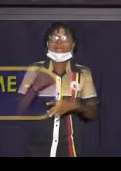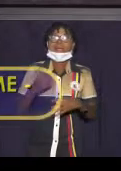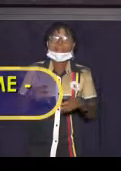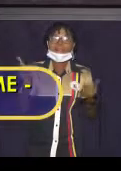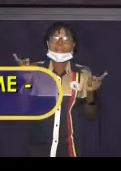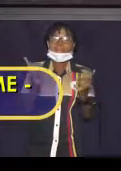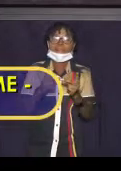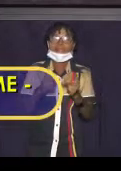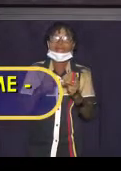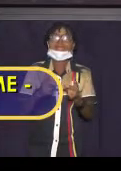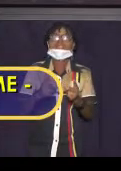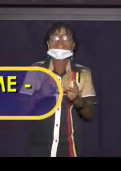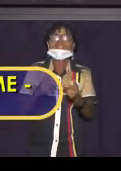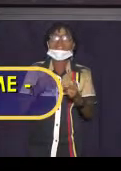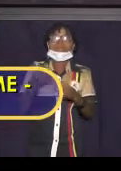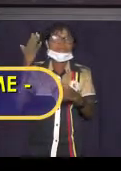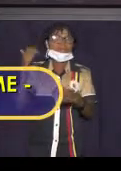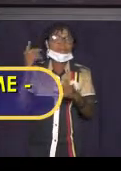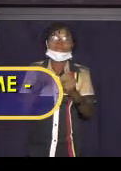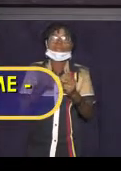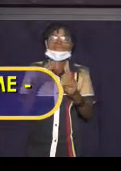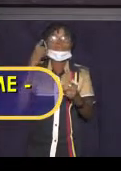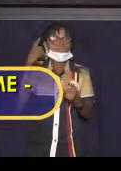form of the verb.